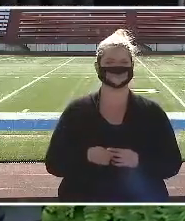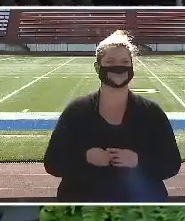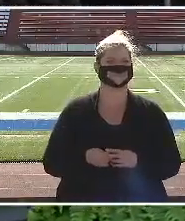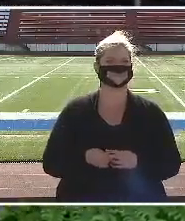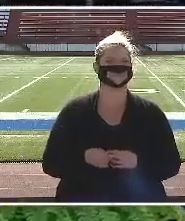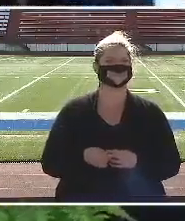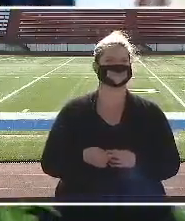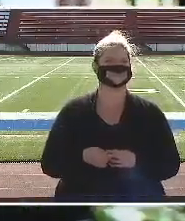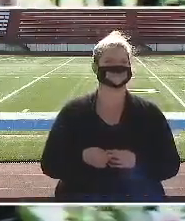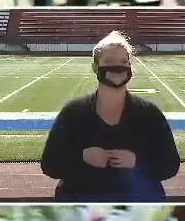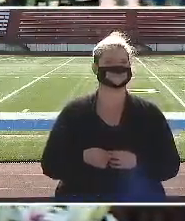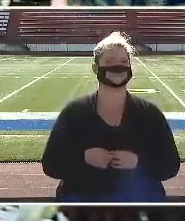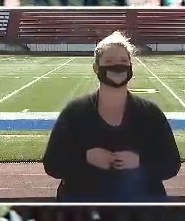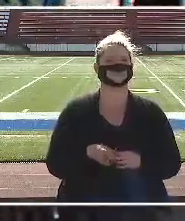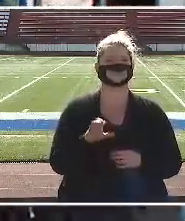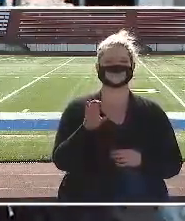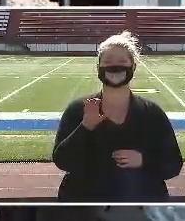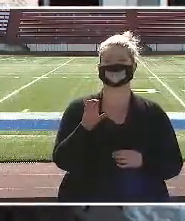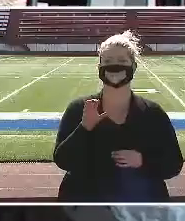Corey Quinn.